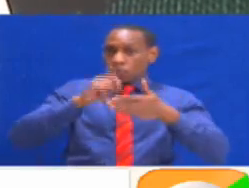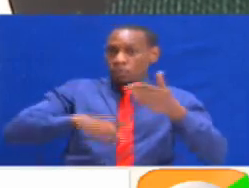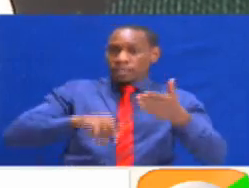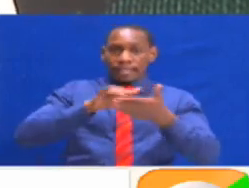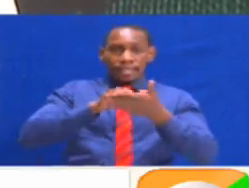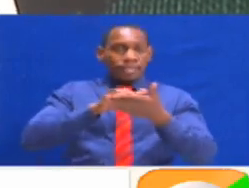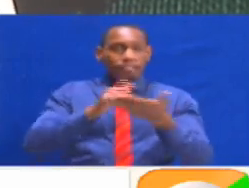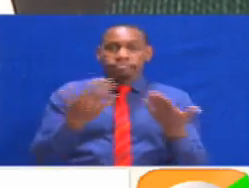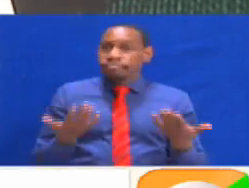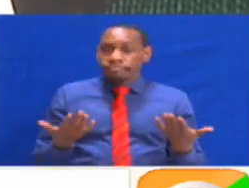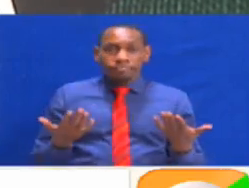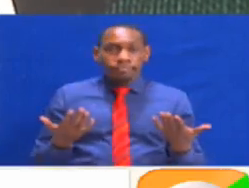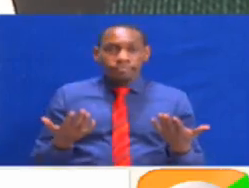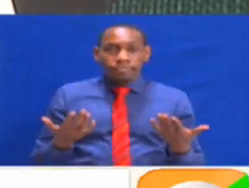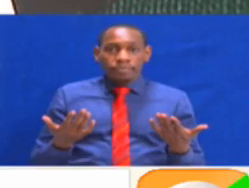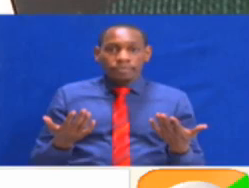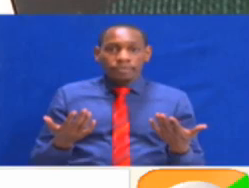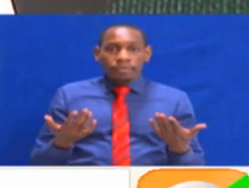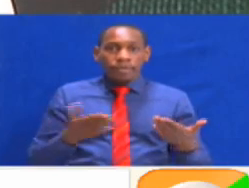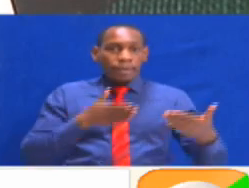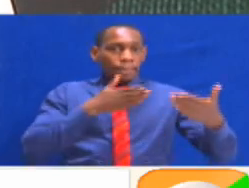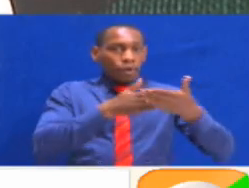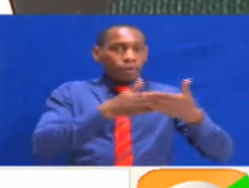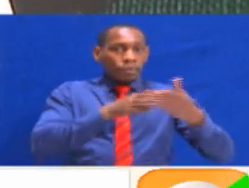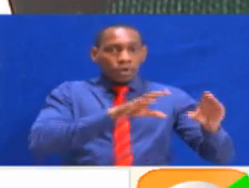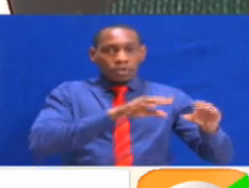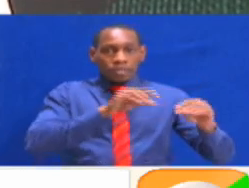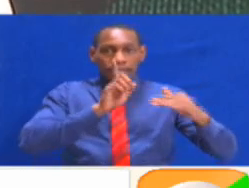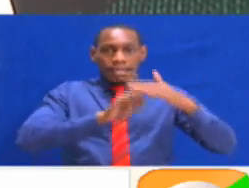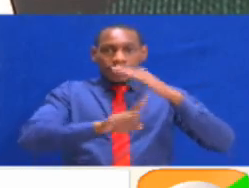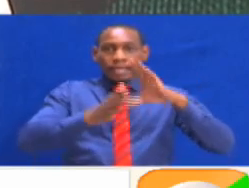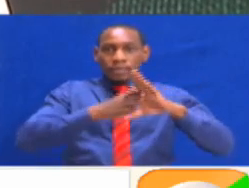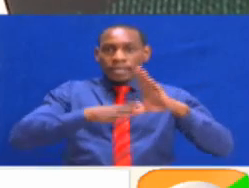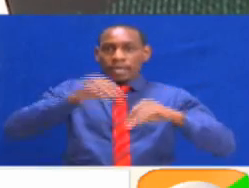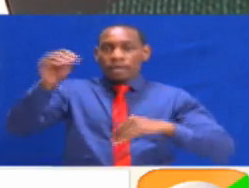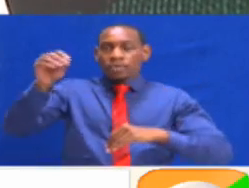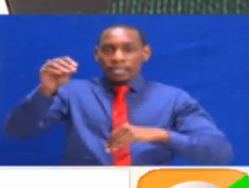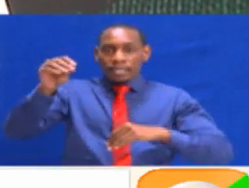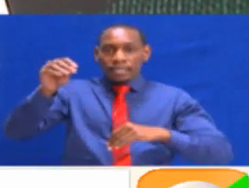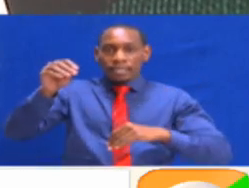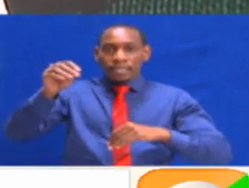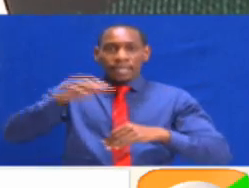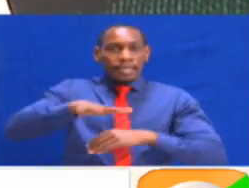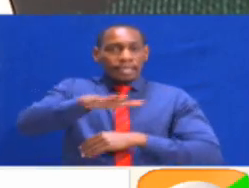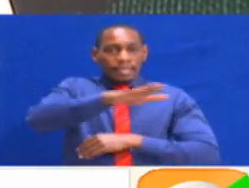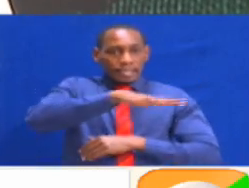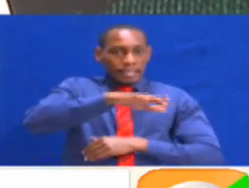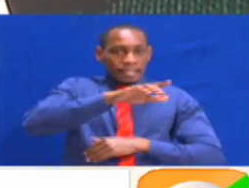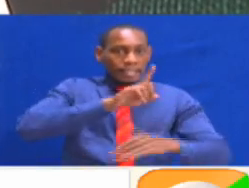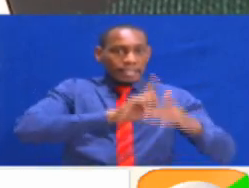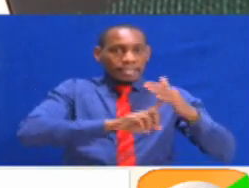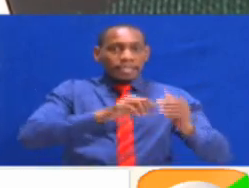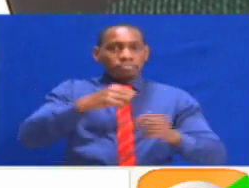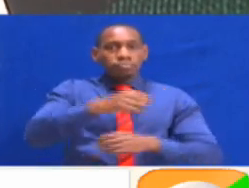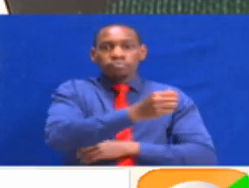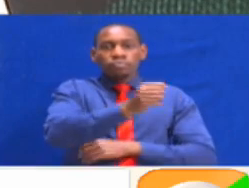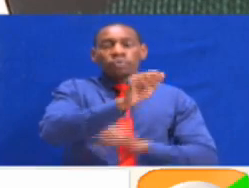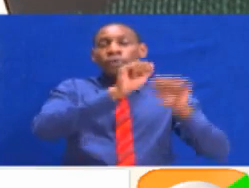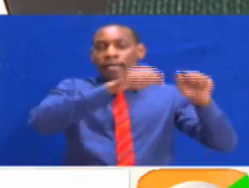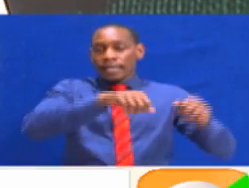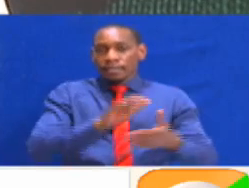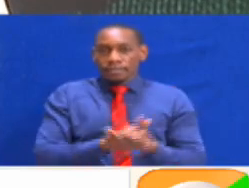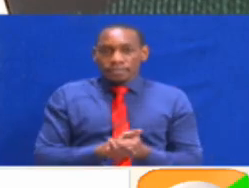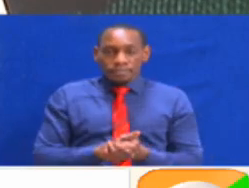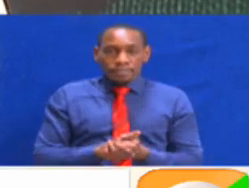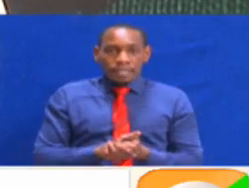that they outlawed movement into and out of, but not within, which was kind of the compromise. Like, you know, you